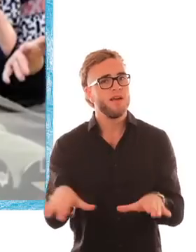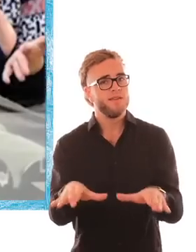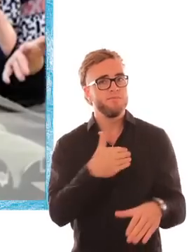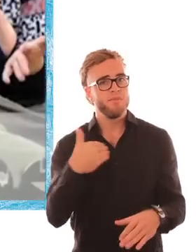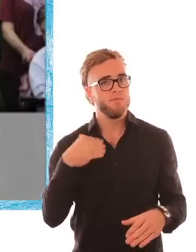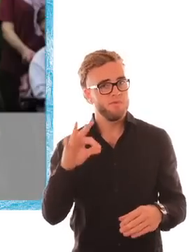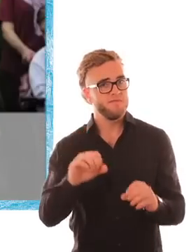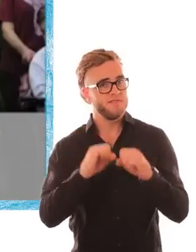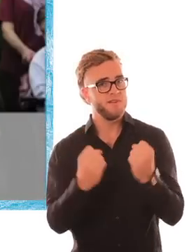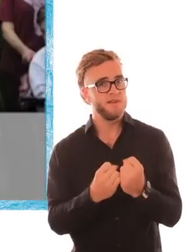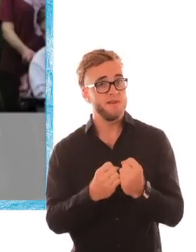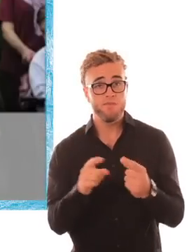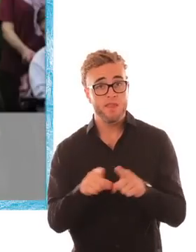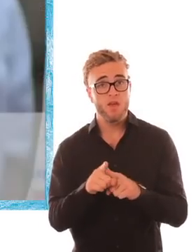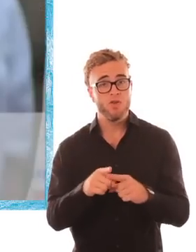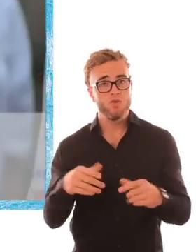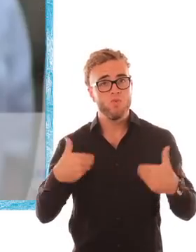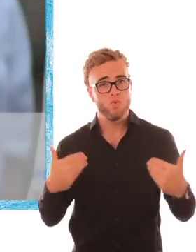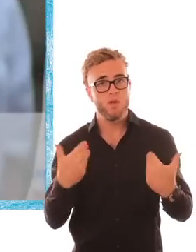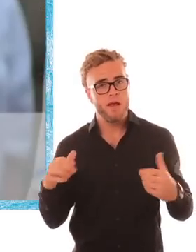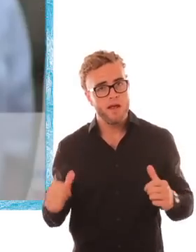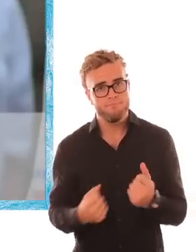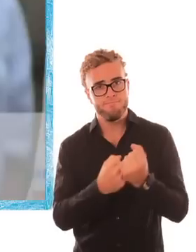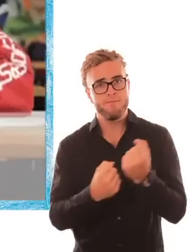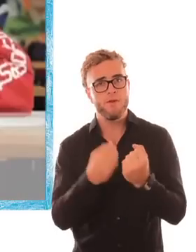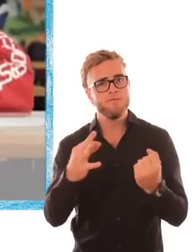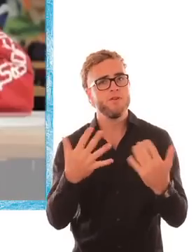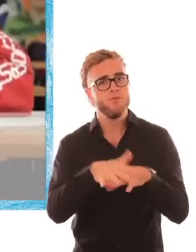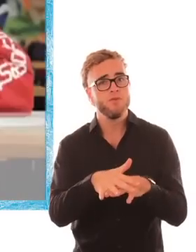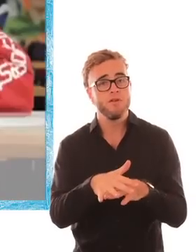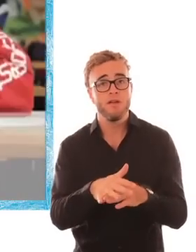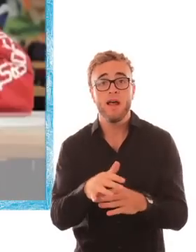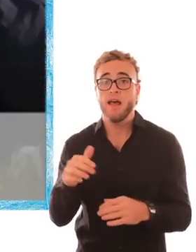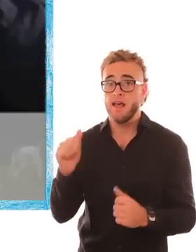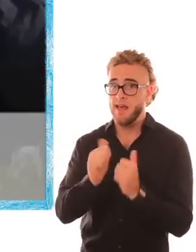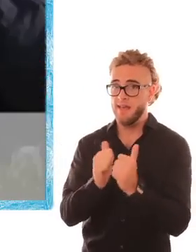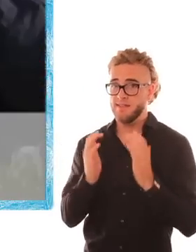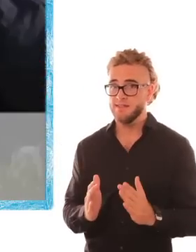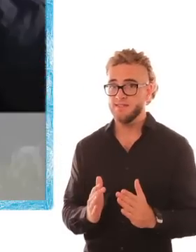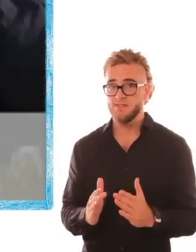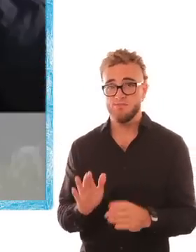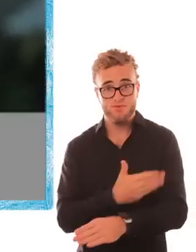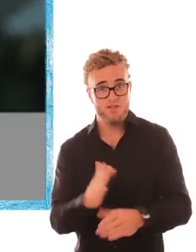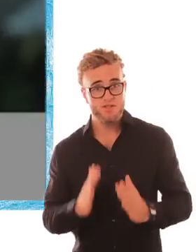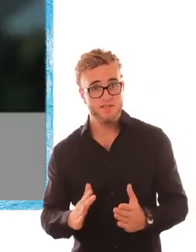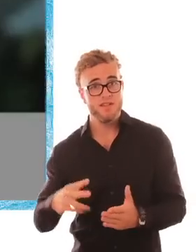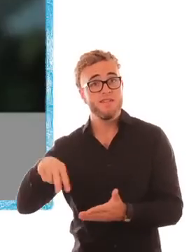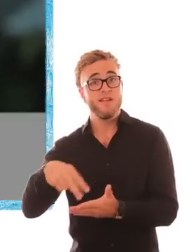athletes, musicians, dancers, friends, students,